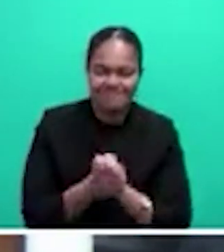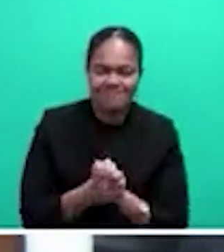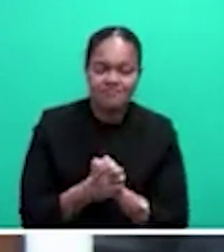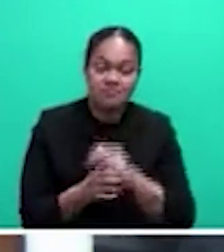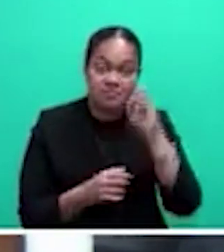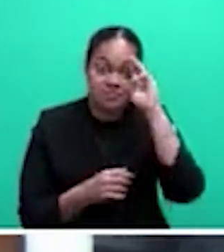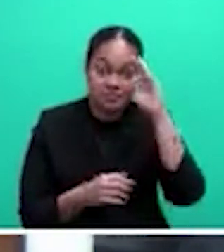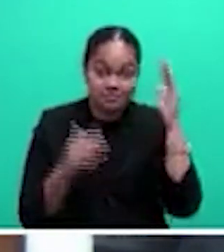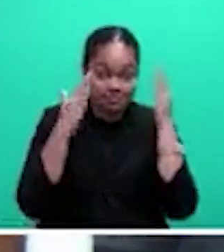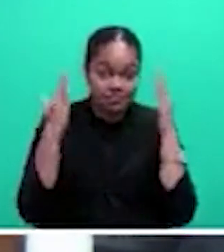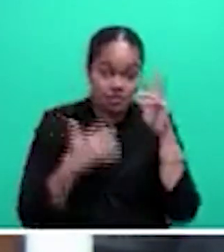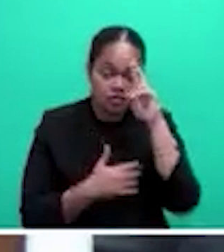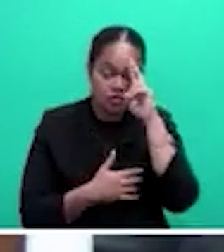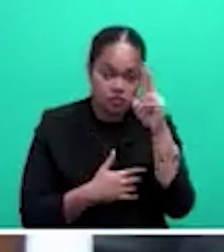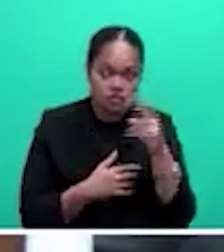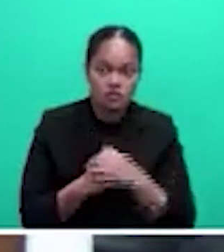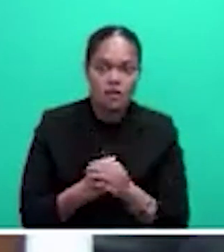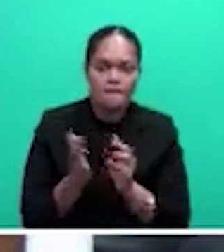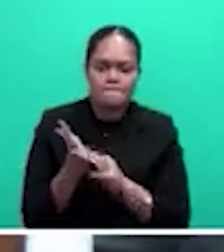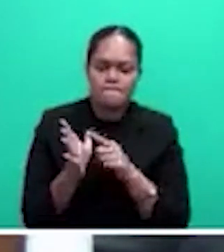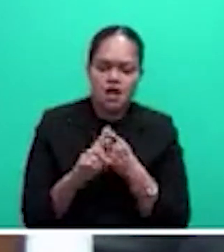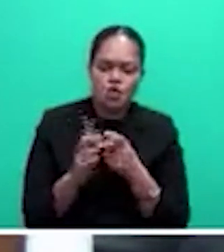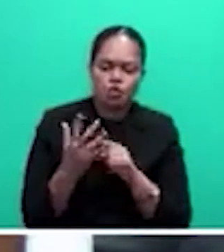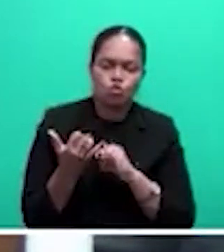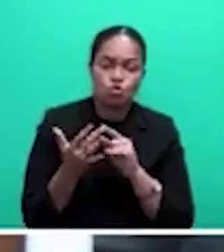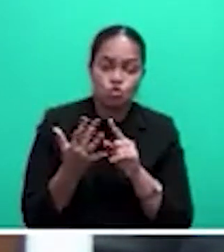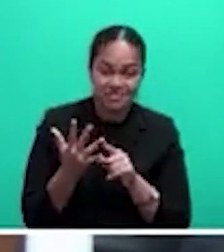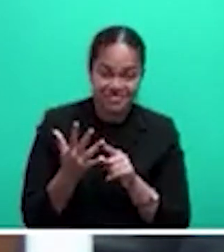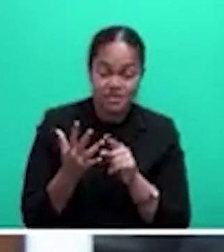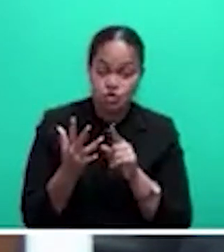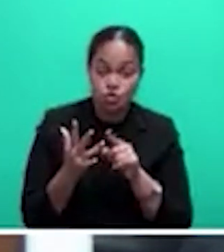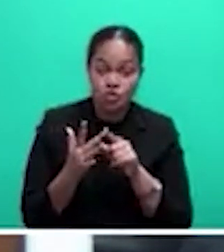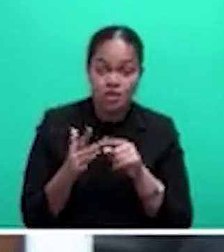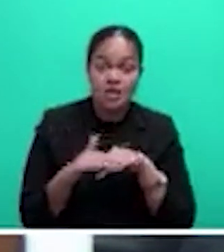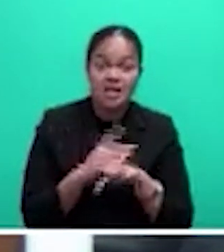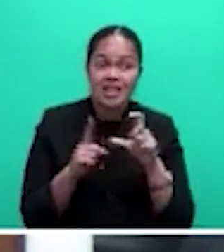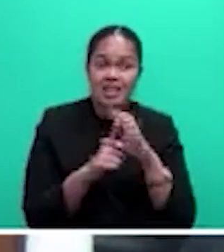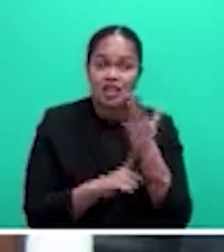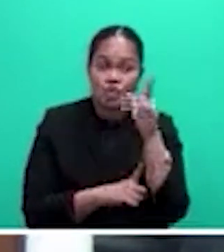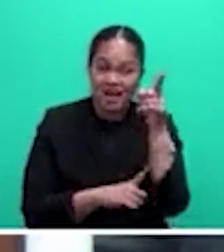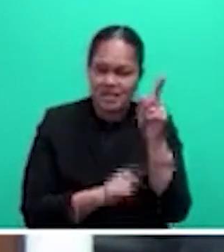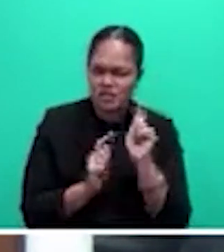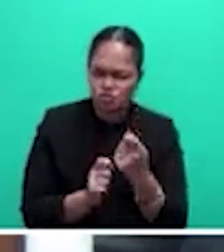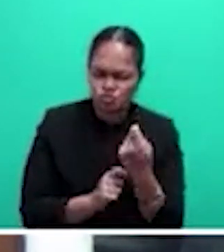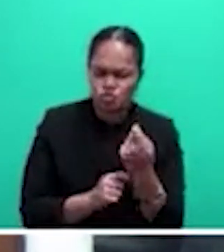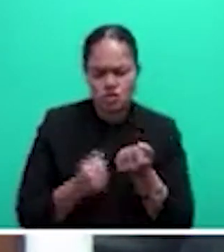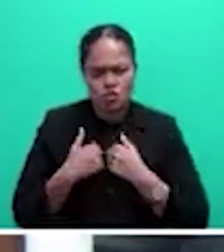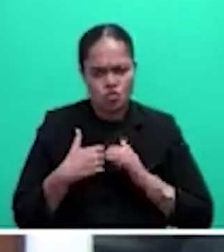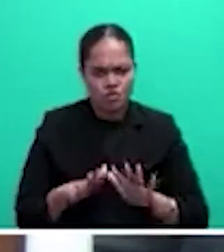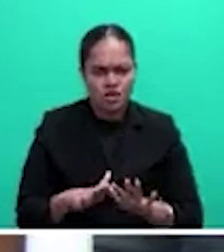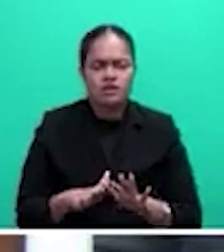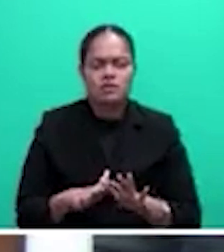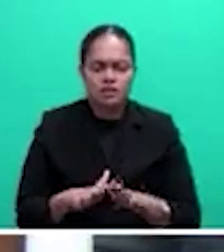Mr. Speaker, sir, the Mokosoi subdivision project in Diomba nears completion and is expected